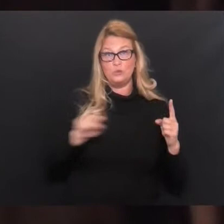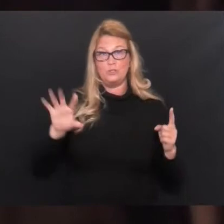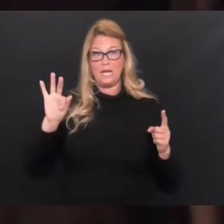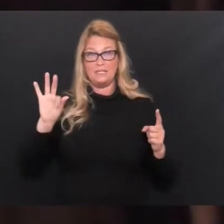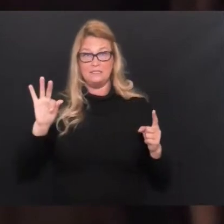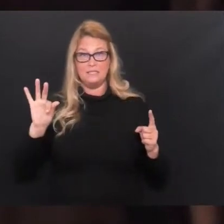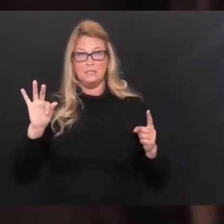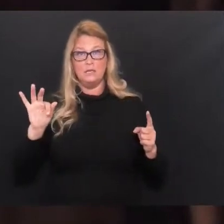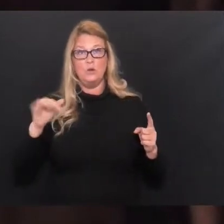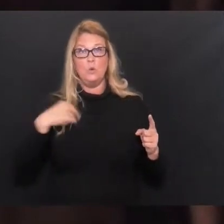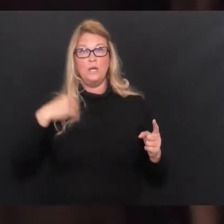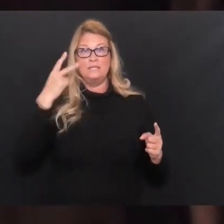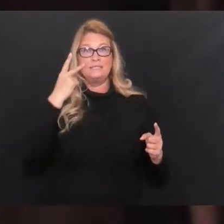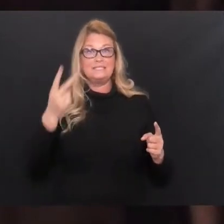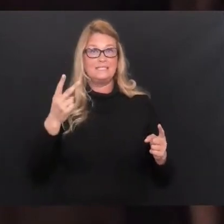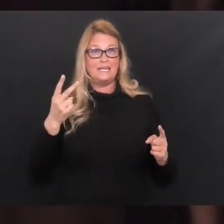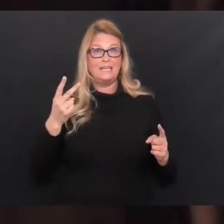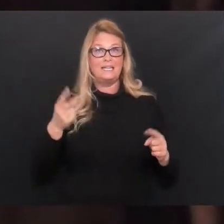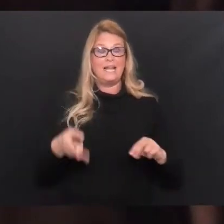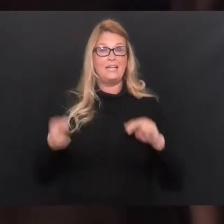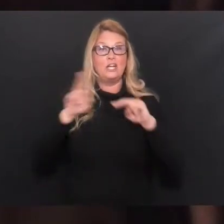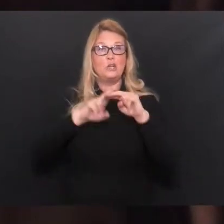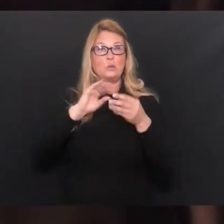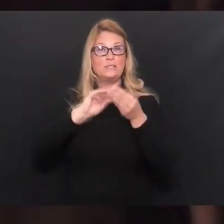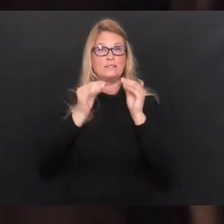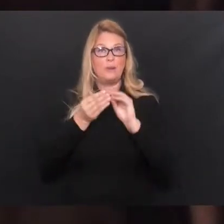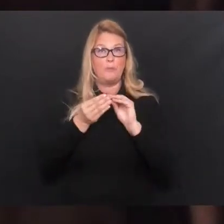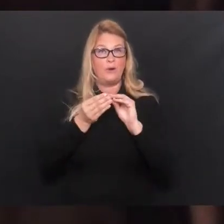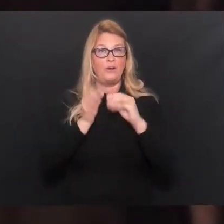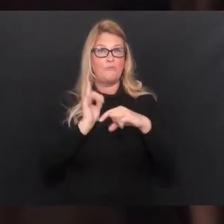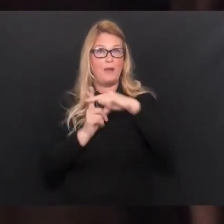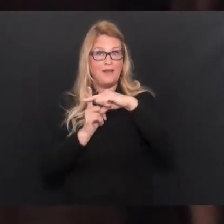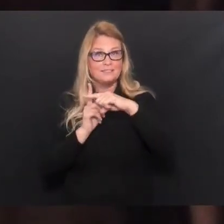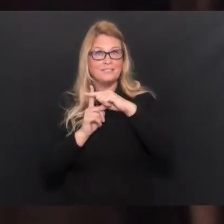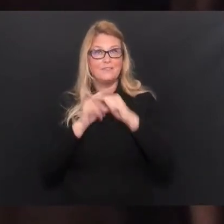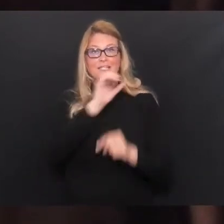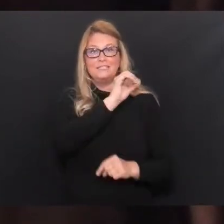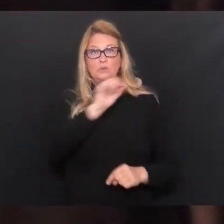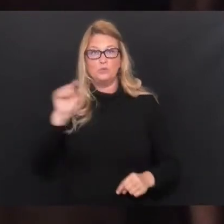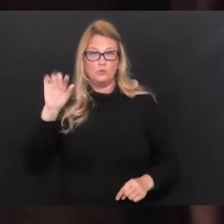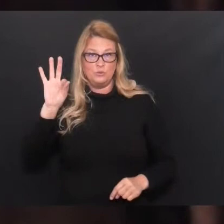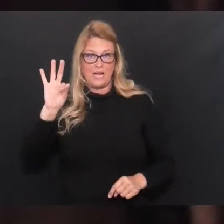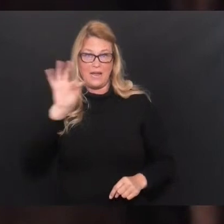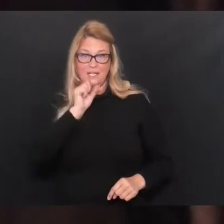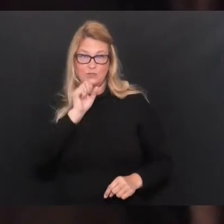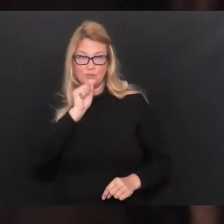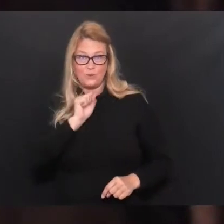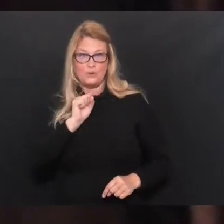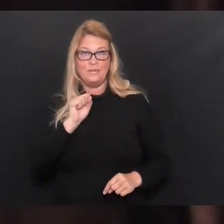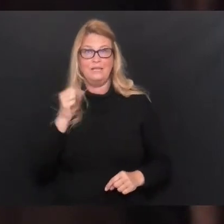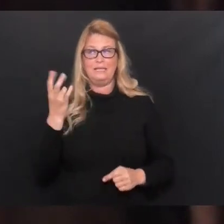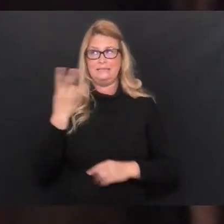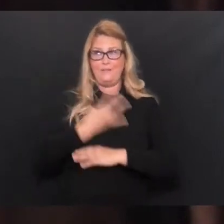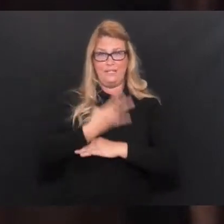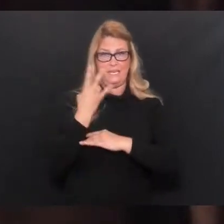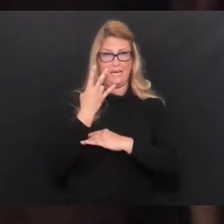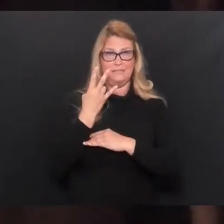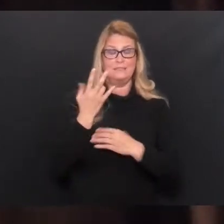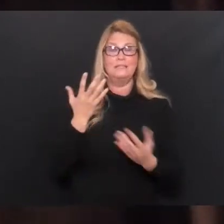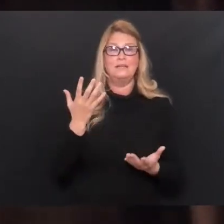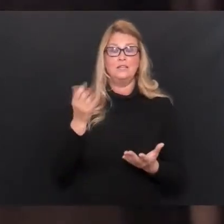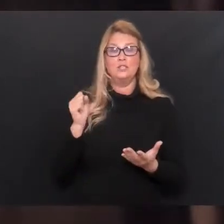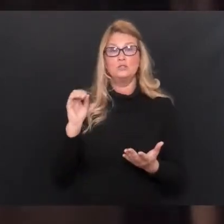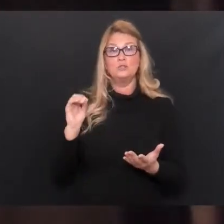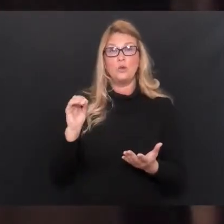also seeing increased number of cases in our 0 to 9-year-olds over our last 7 days,